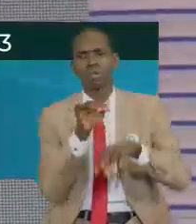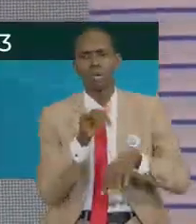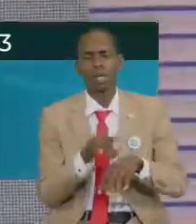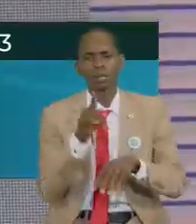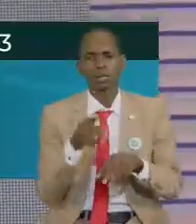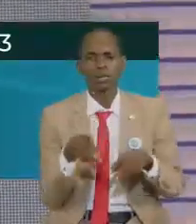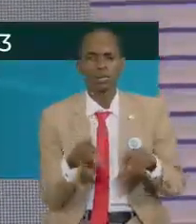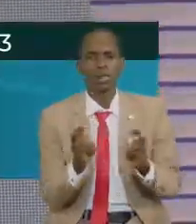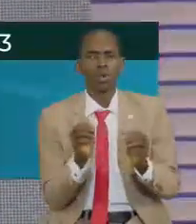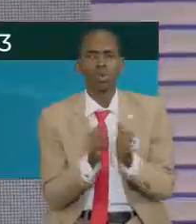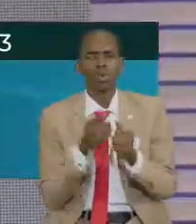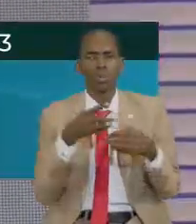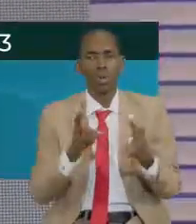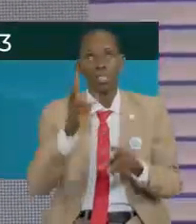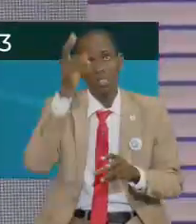look,